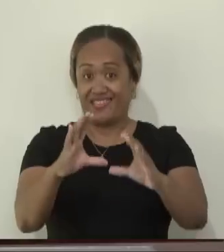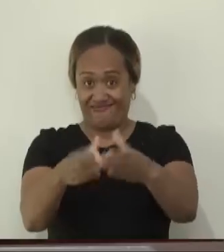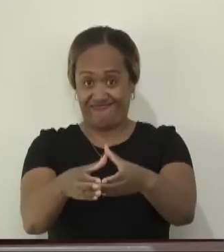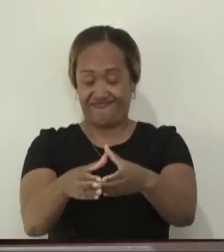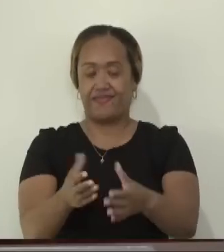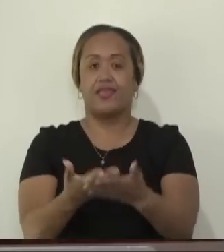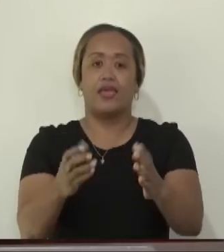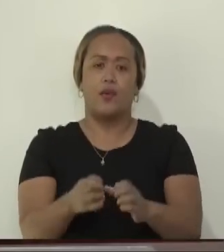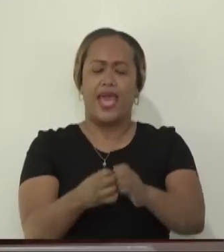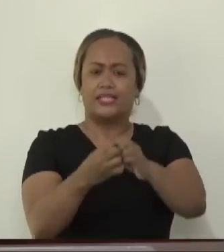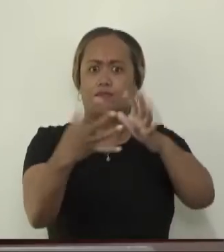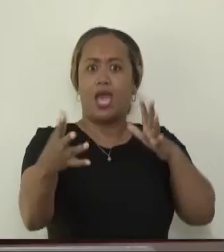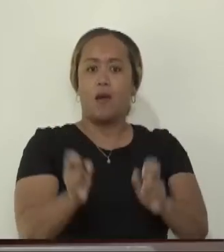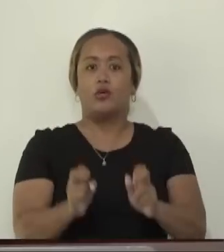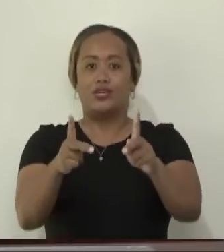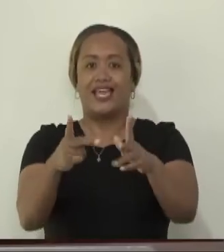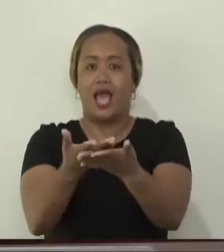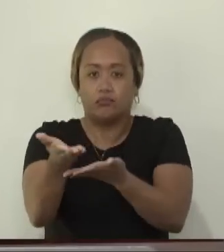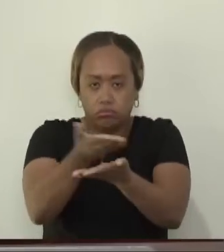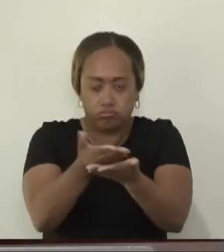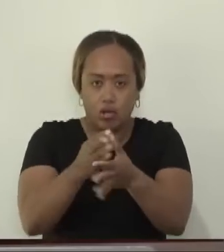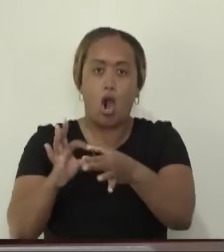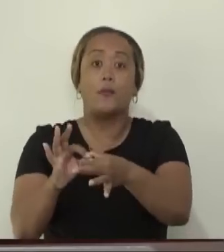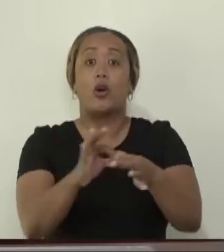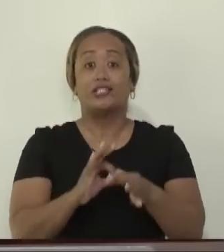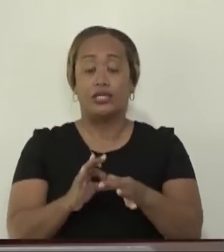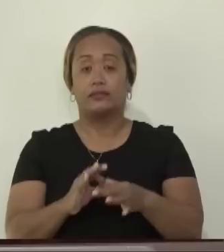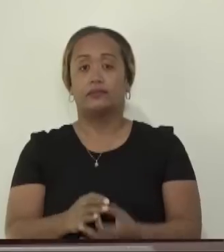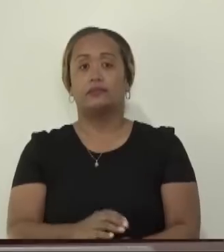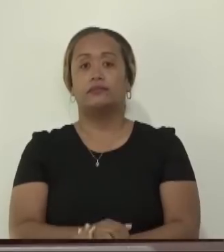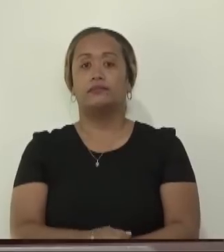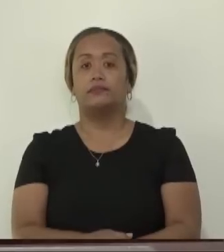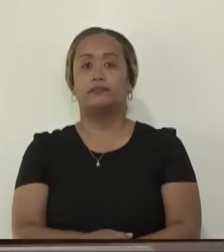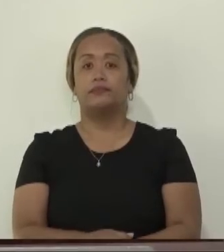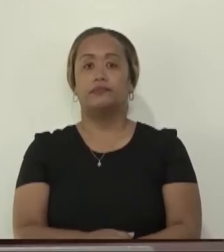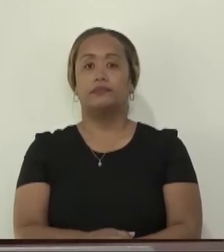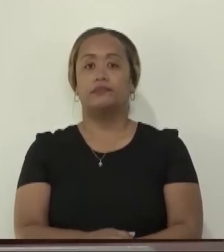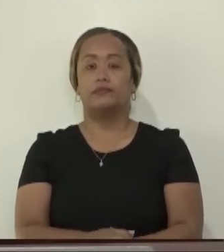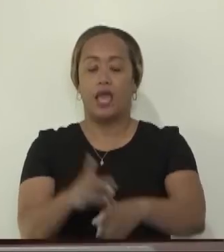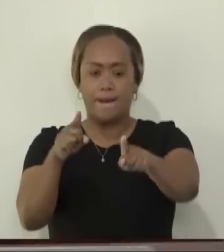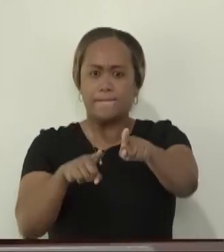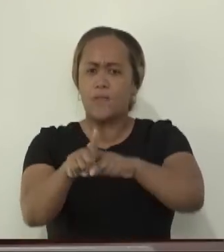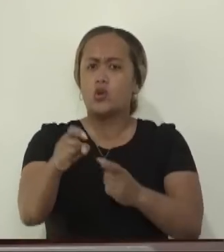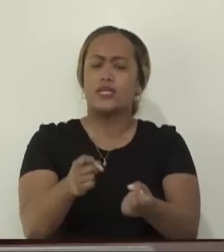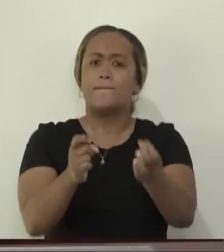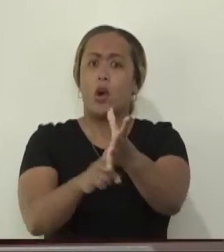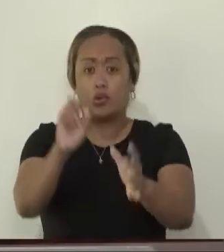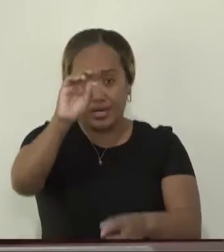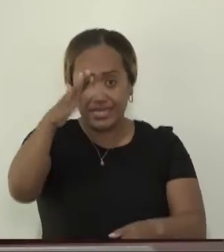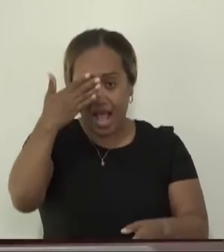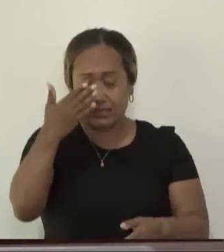expand opportunities for mutual cooperation. The most important outcome of the state